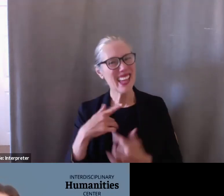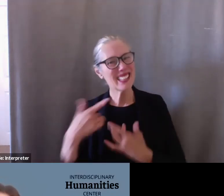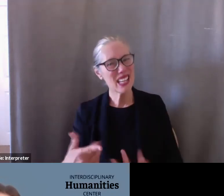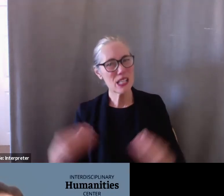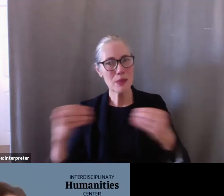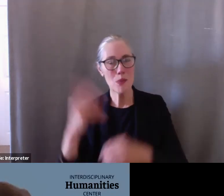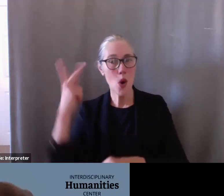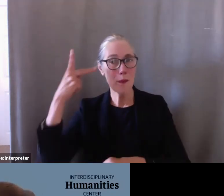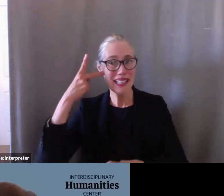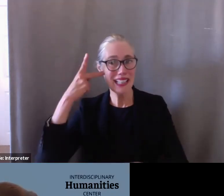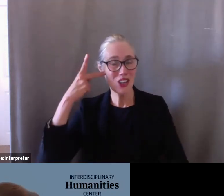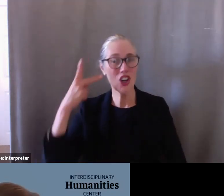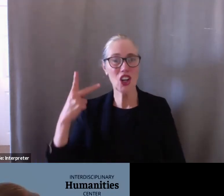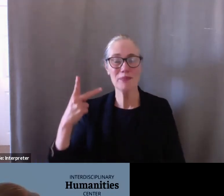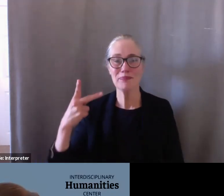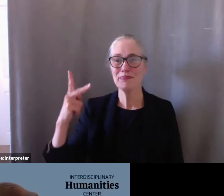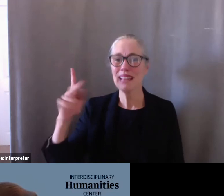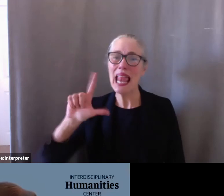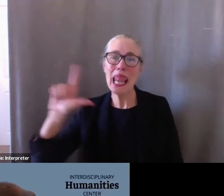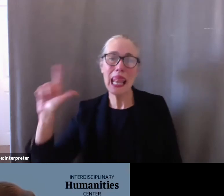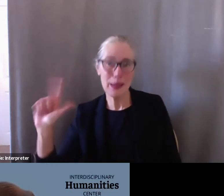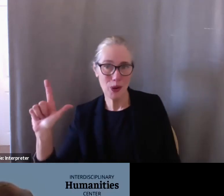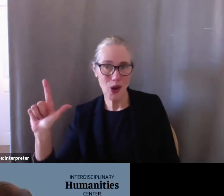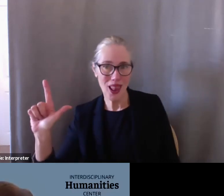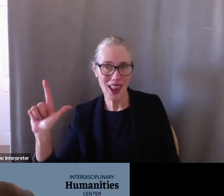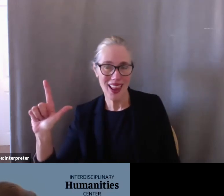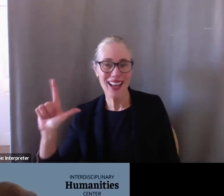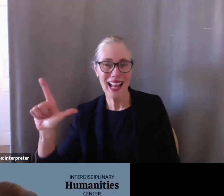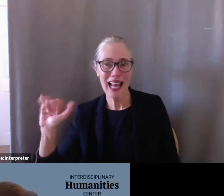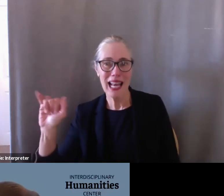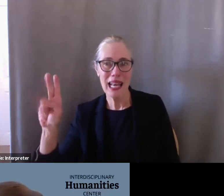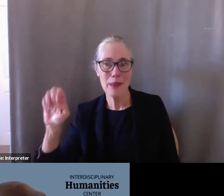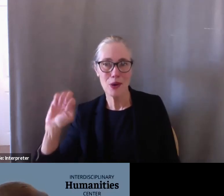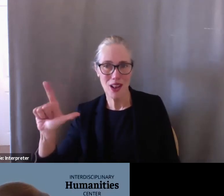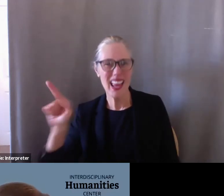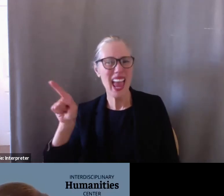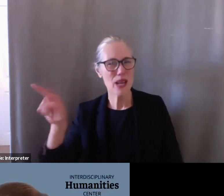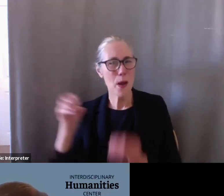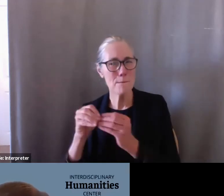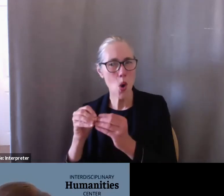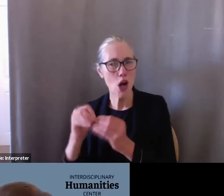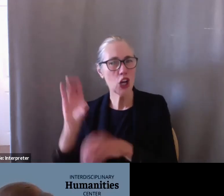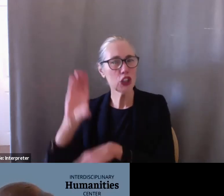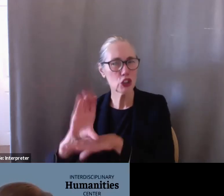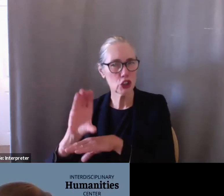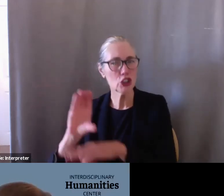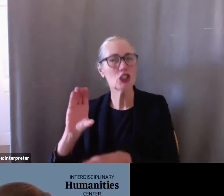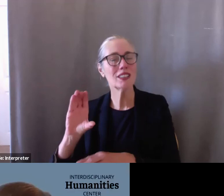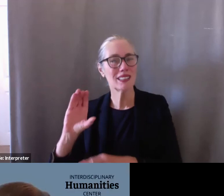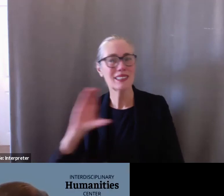in 2020, my sense is that evangelical religion is more on the side of